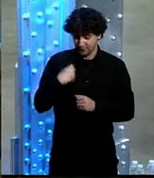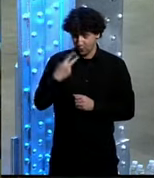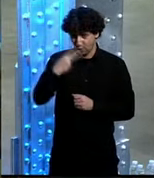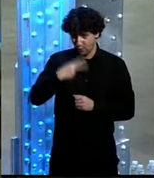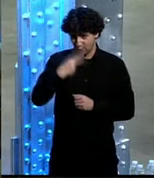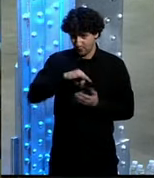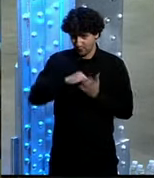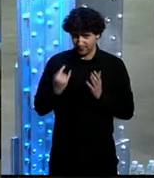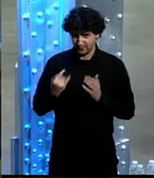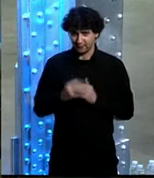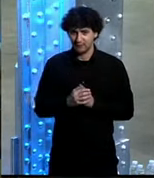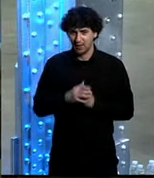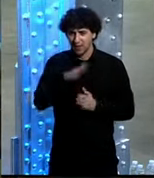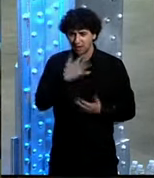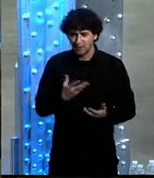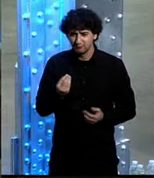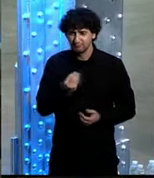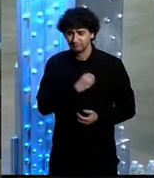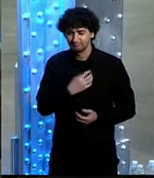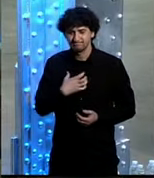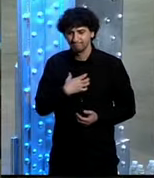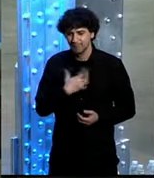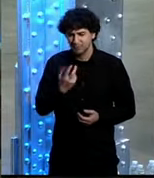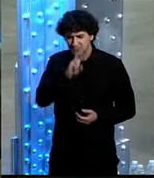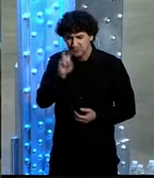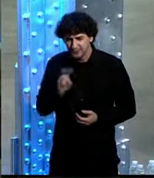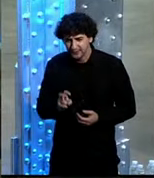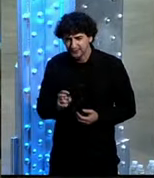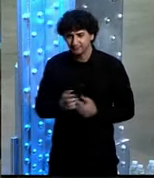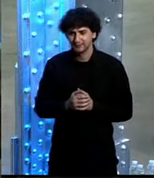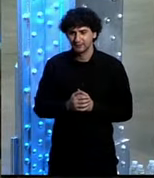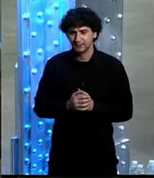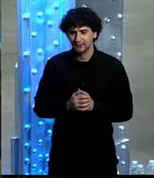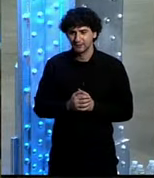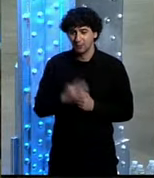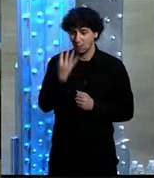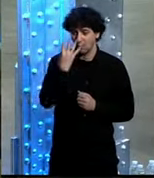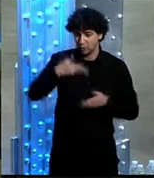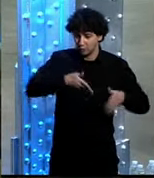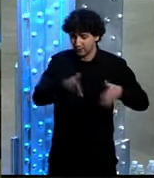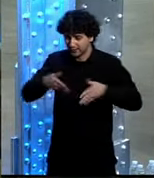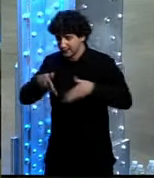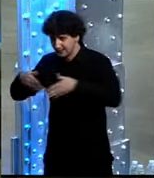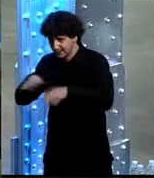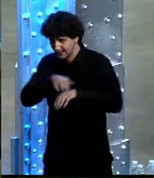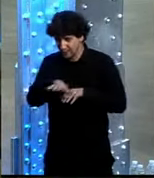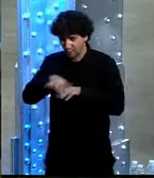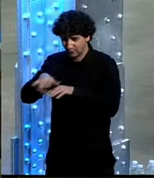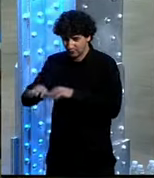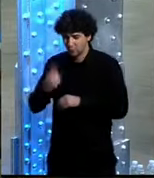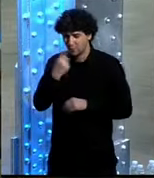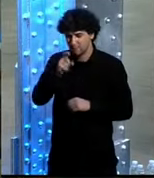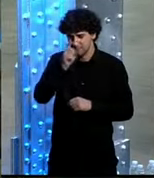And these two here are the two projects I wanted to show you, although I can't get in